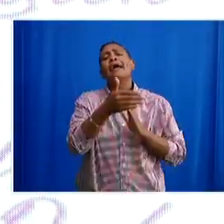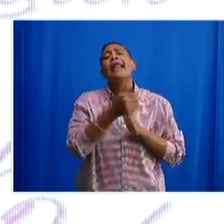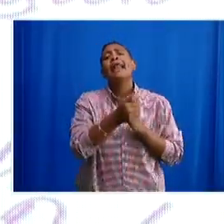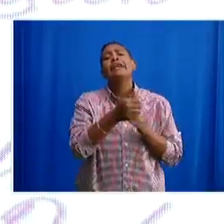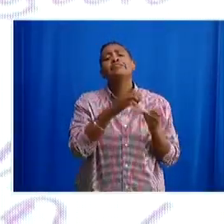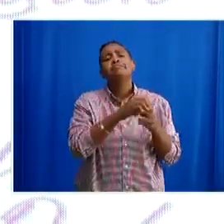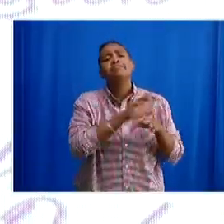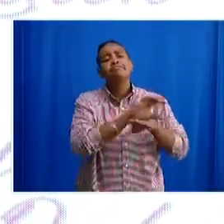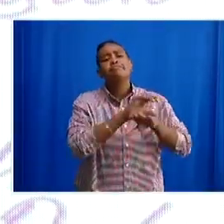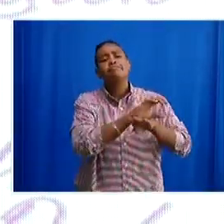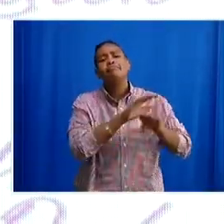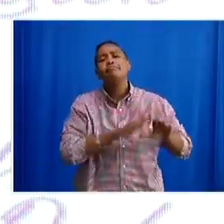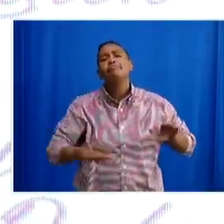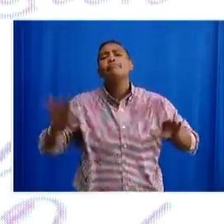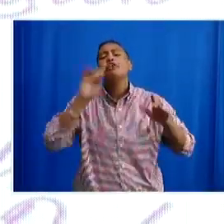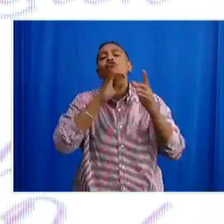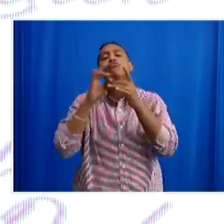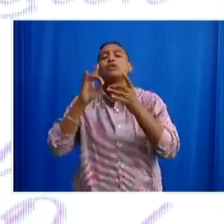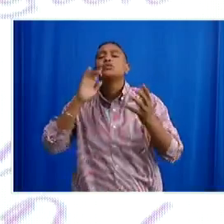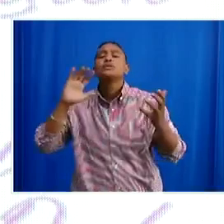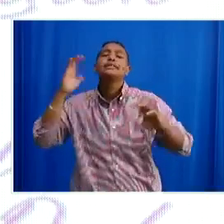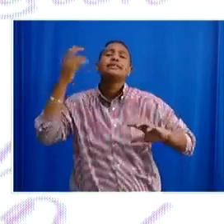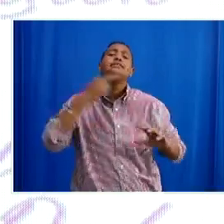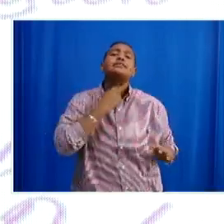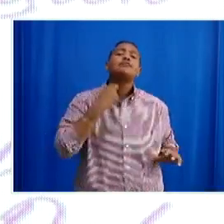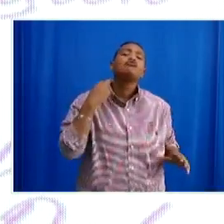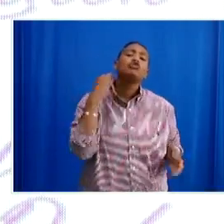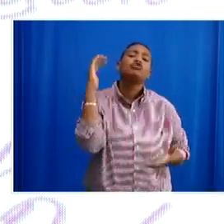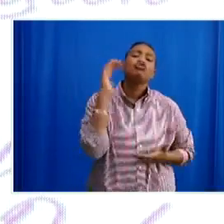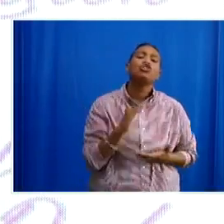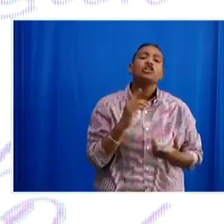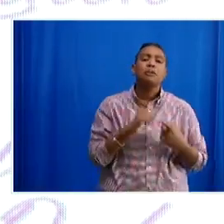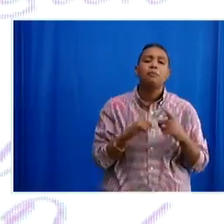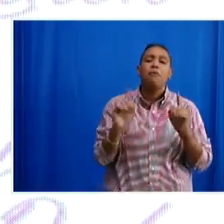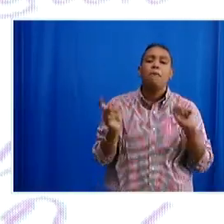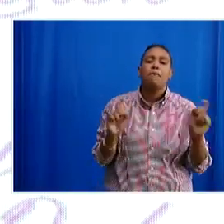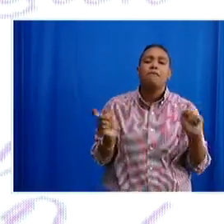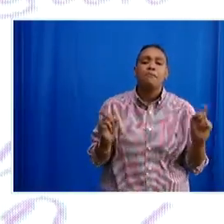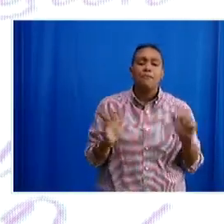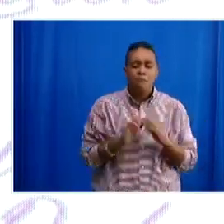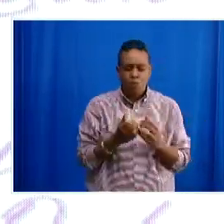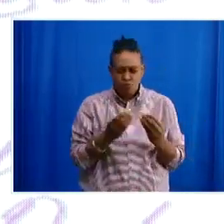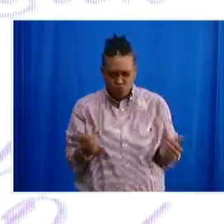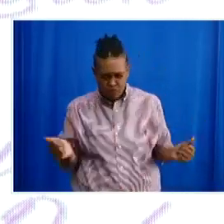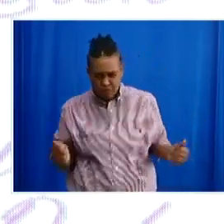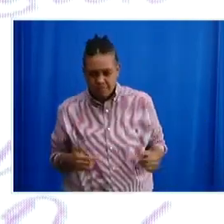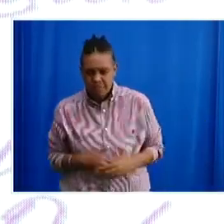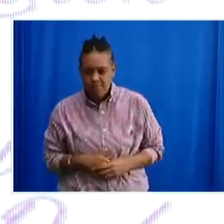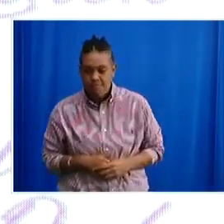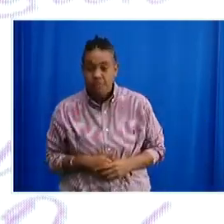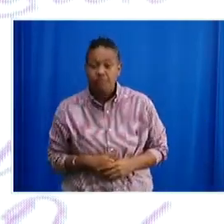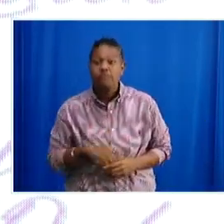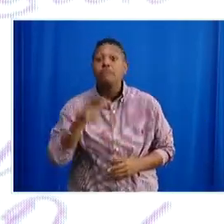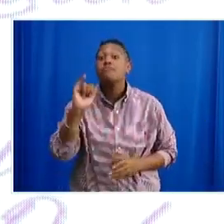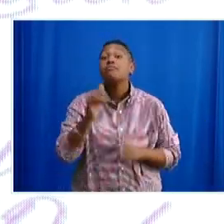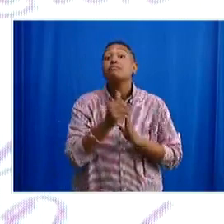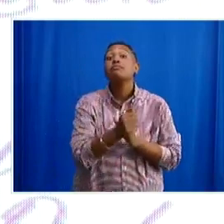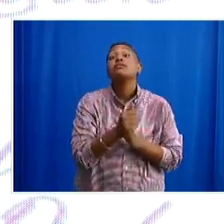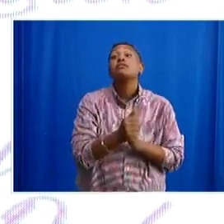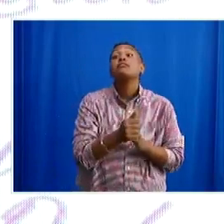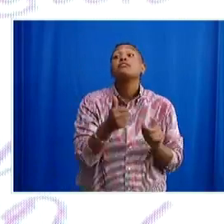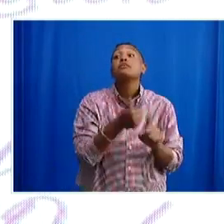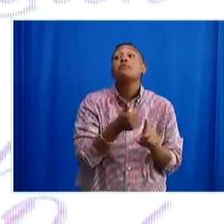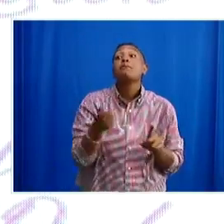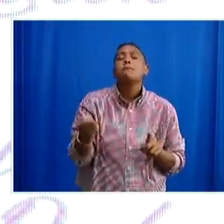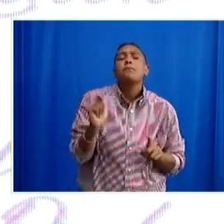region as far as disaster risk reduction and management is concerned. And that leadership